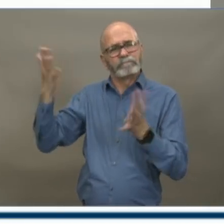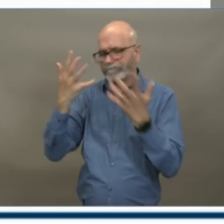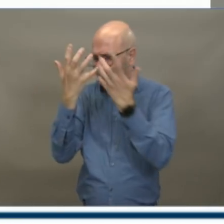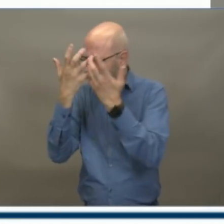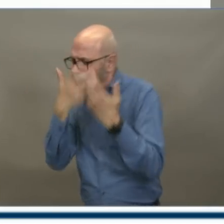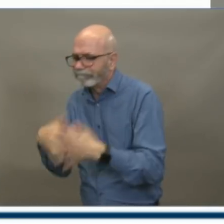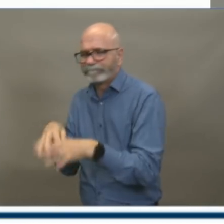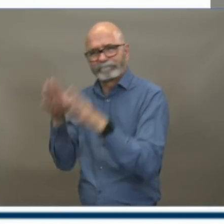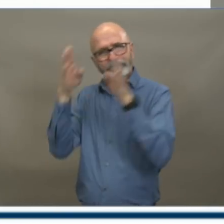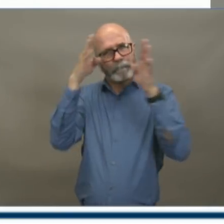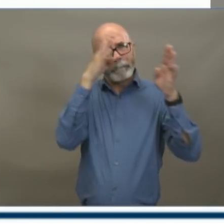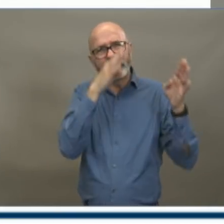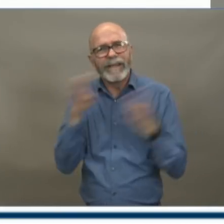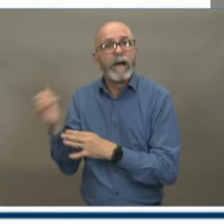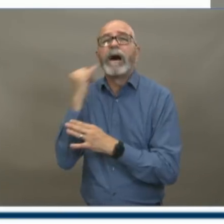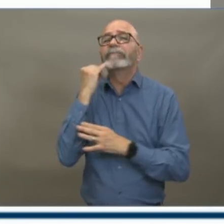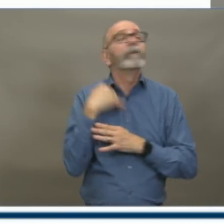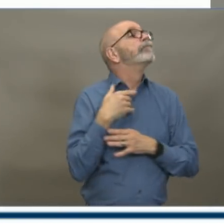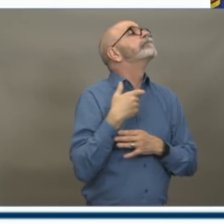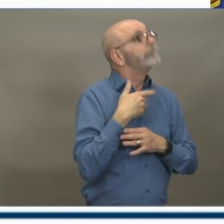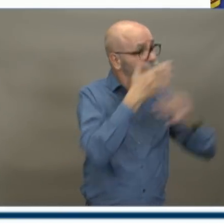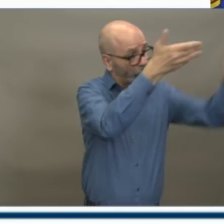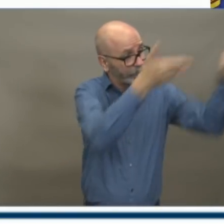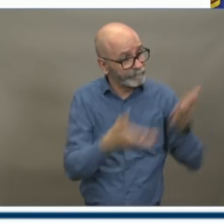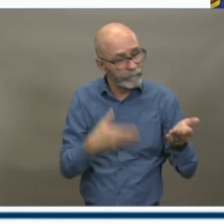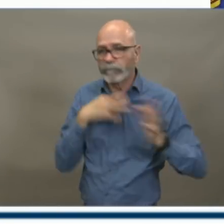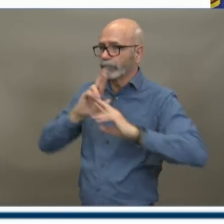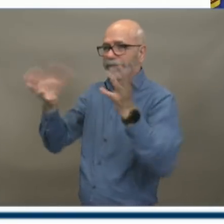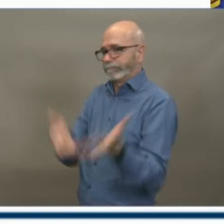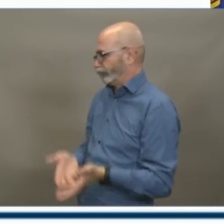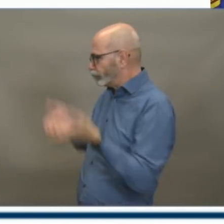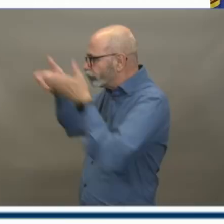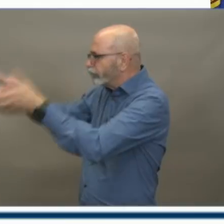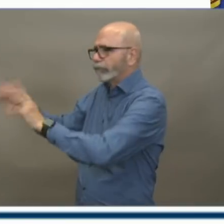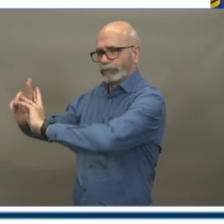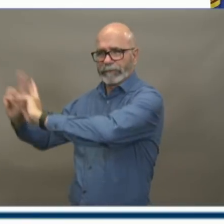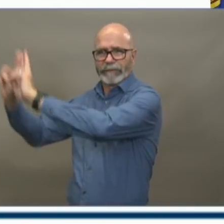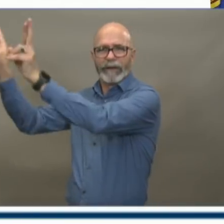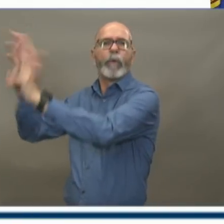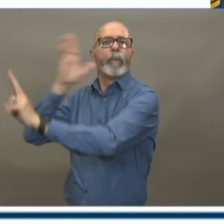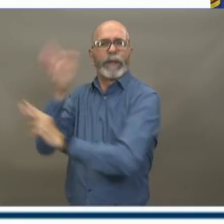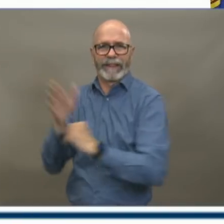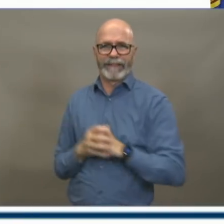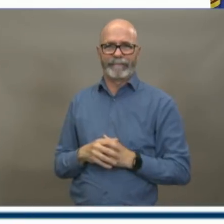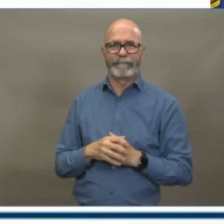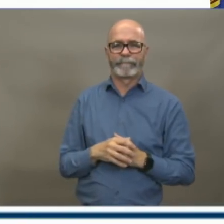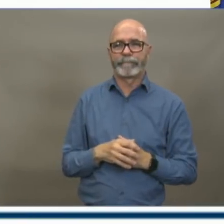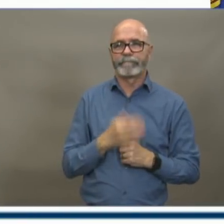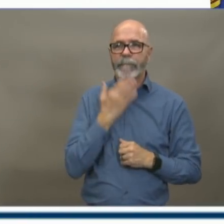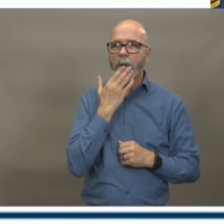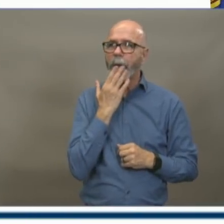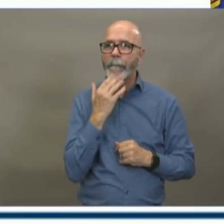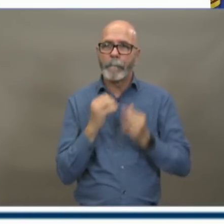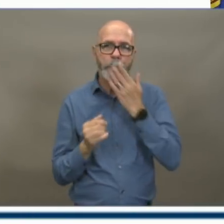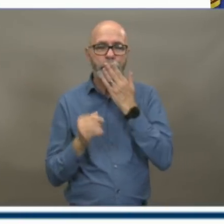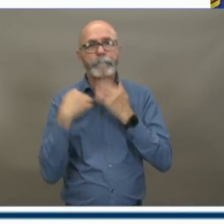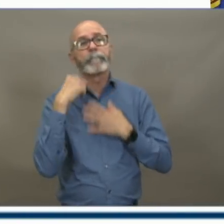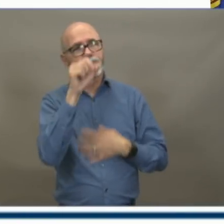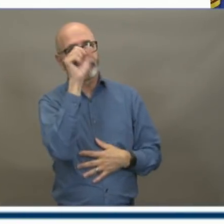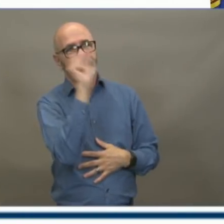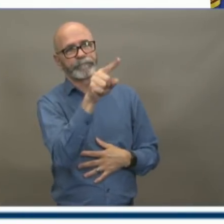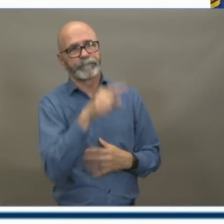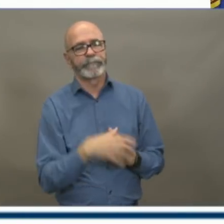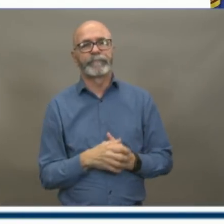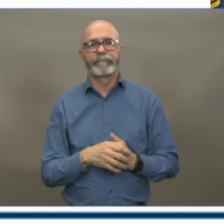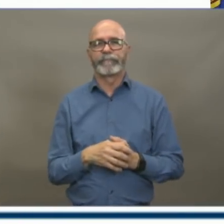so very promptly. Go ahead with your follow-up, Eloise. Thank you. And then about testing, you're encouraging